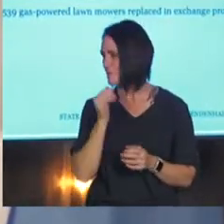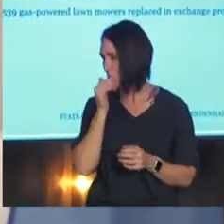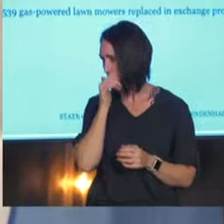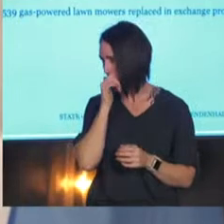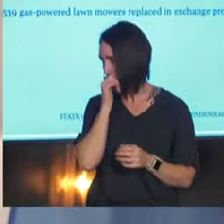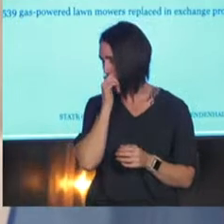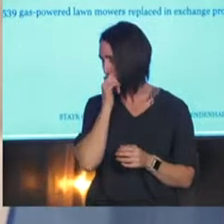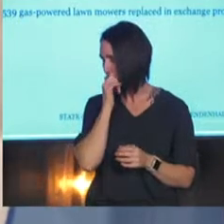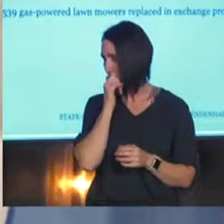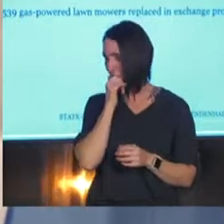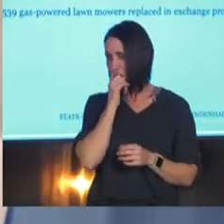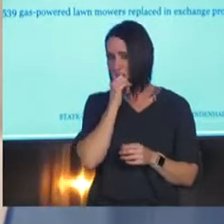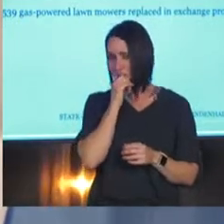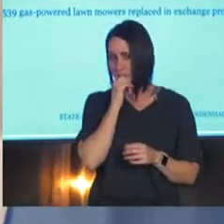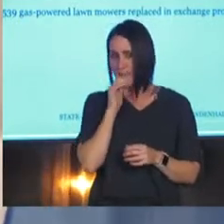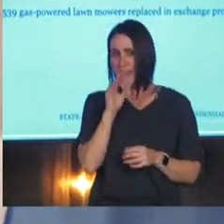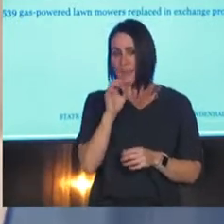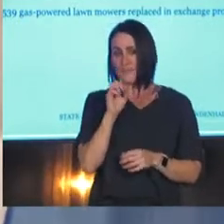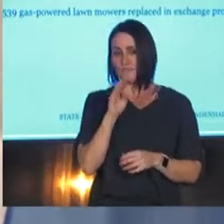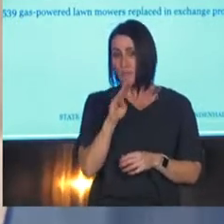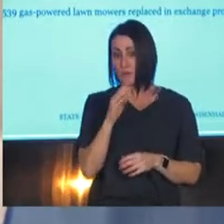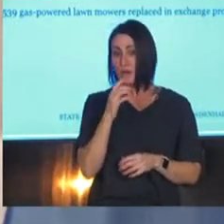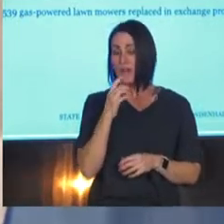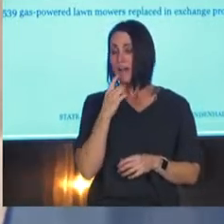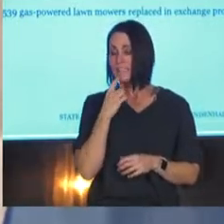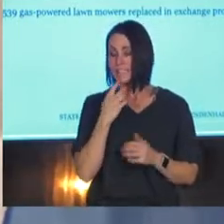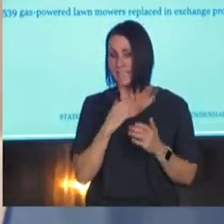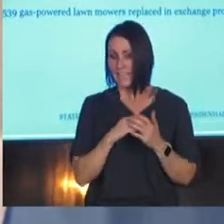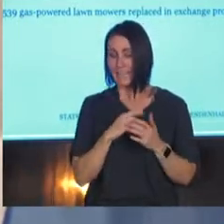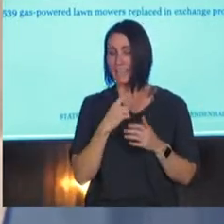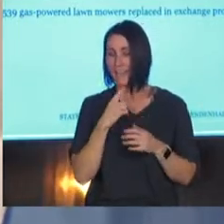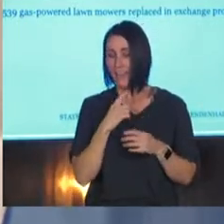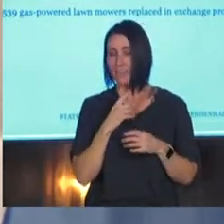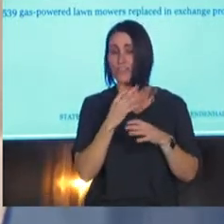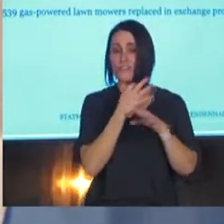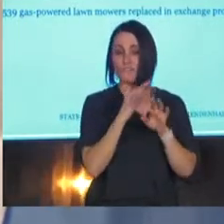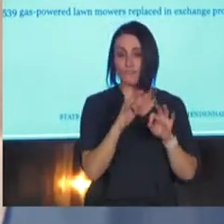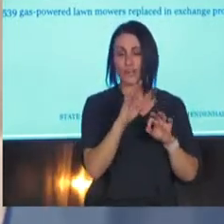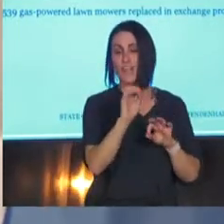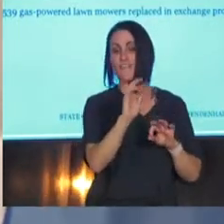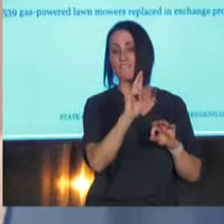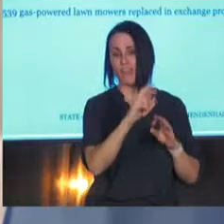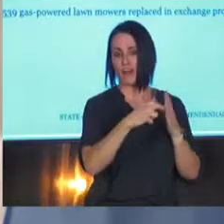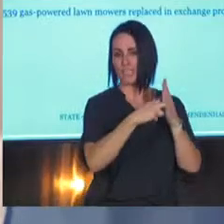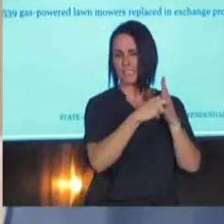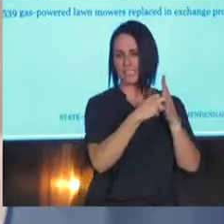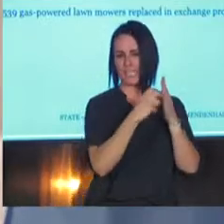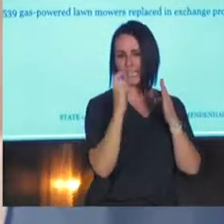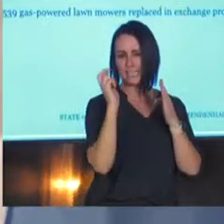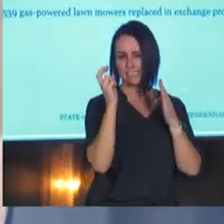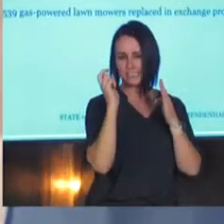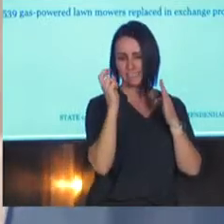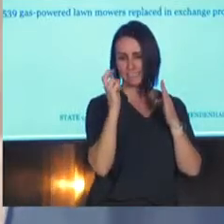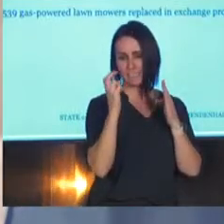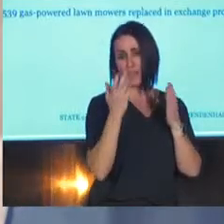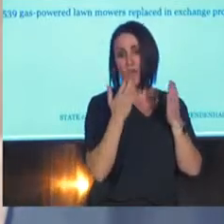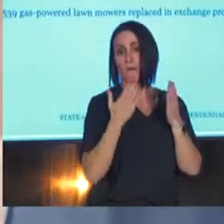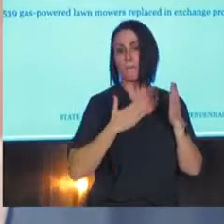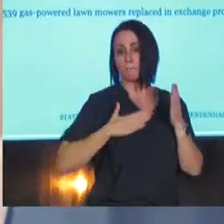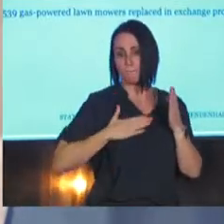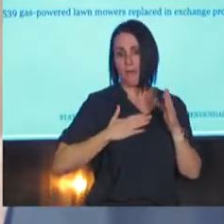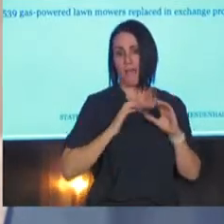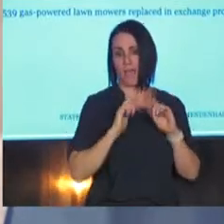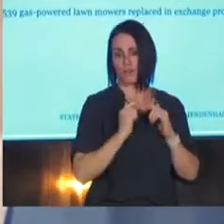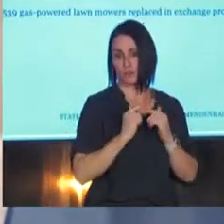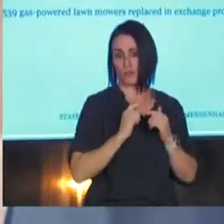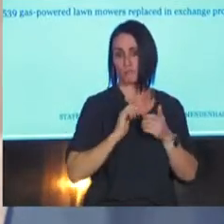The Free Fair February, let me say it over because it's a tongue twister, the Free Fair February program that my administration developed